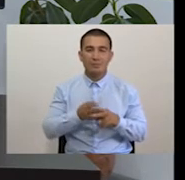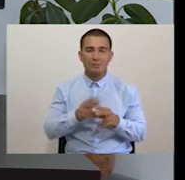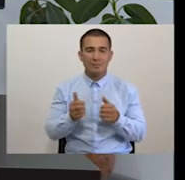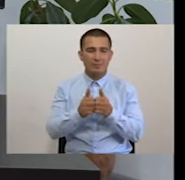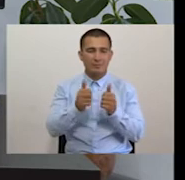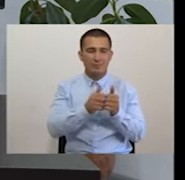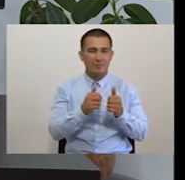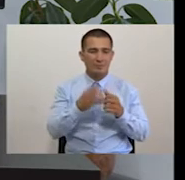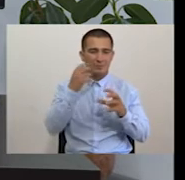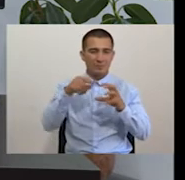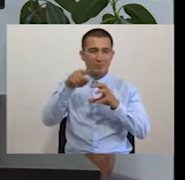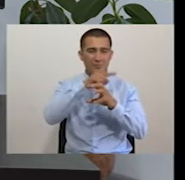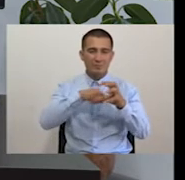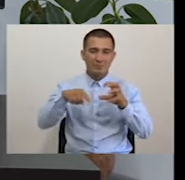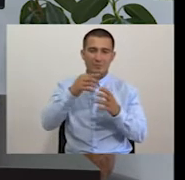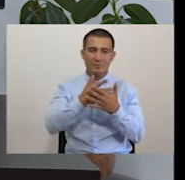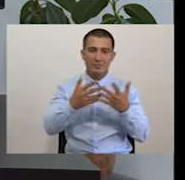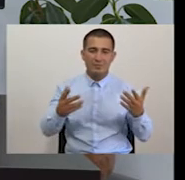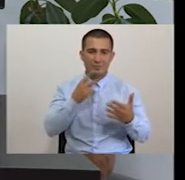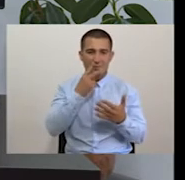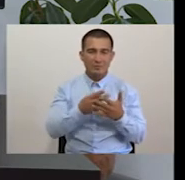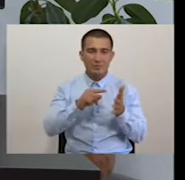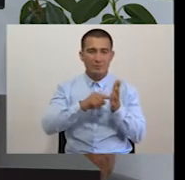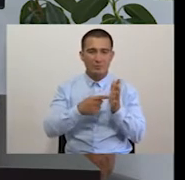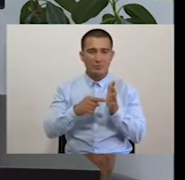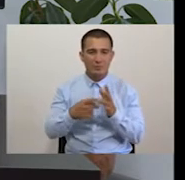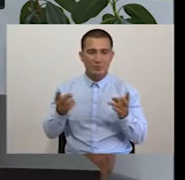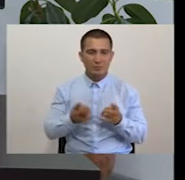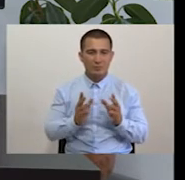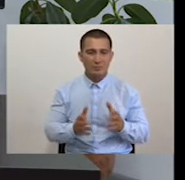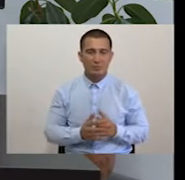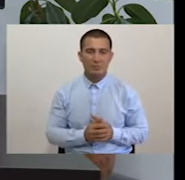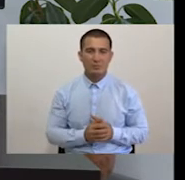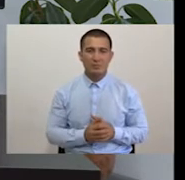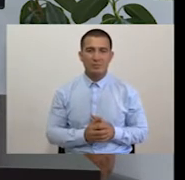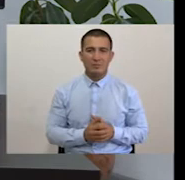Atroflarga ham mana shunday nuqtalar berib olamiz.